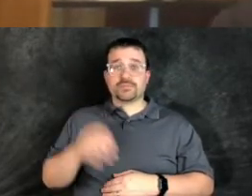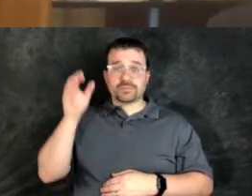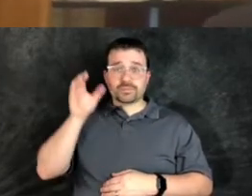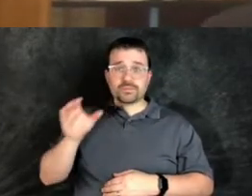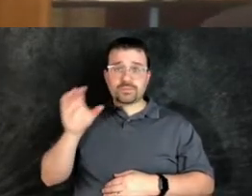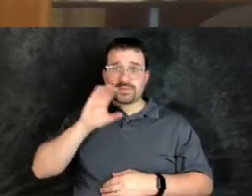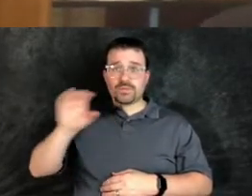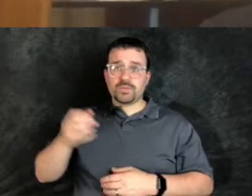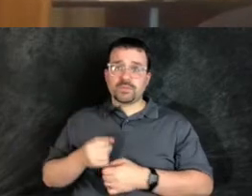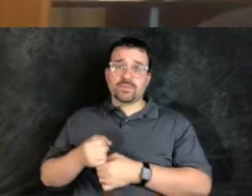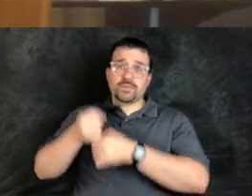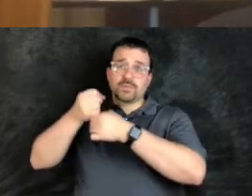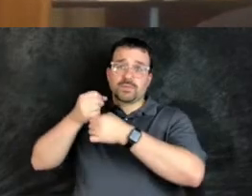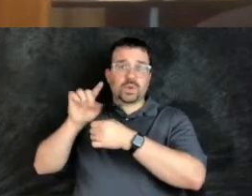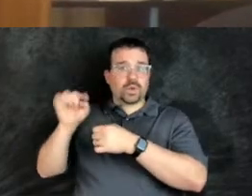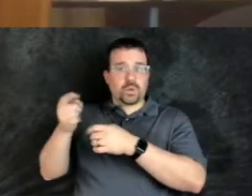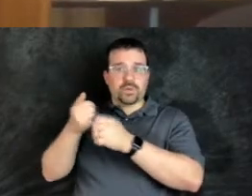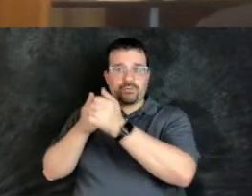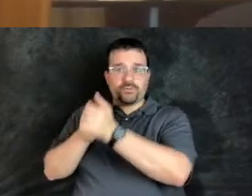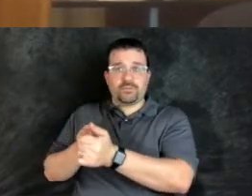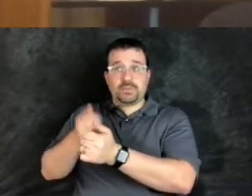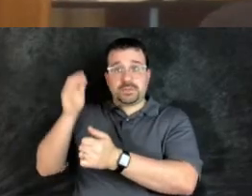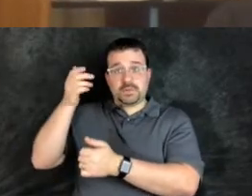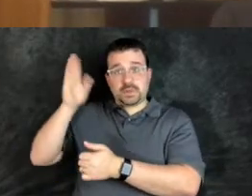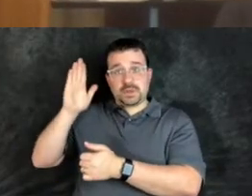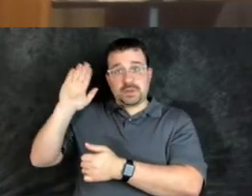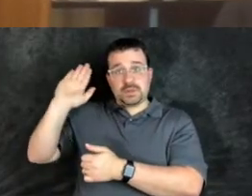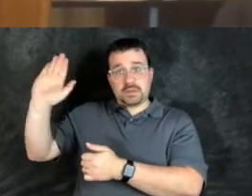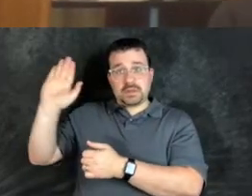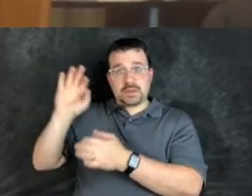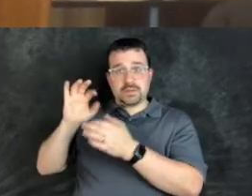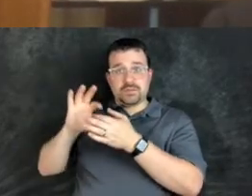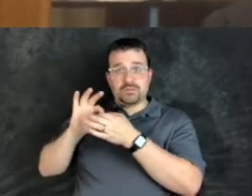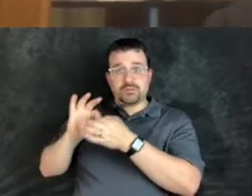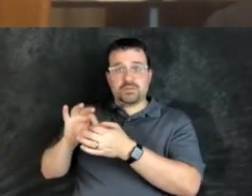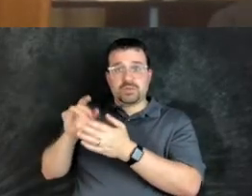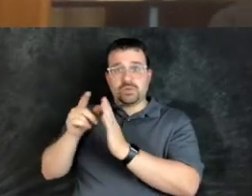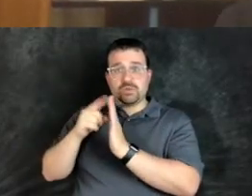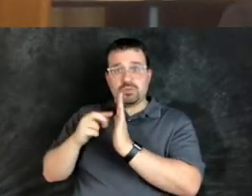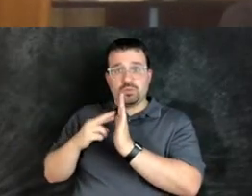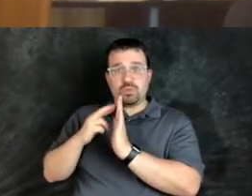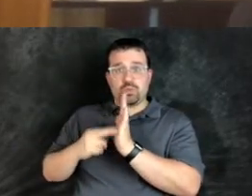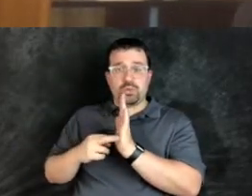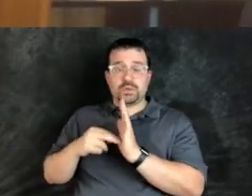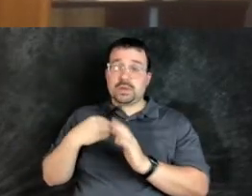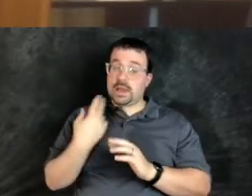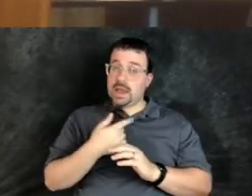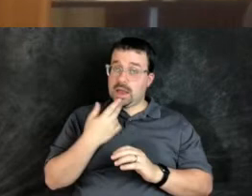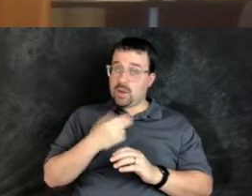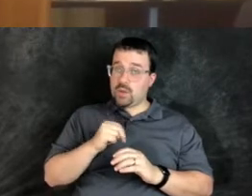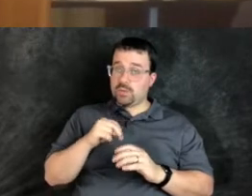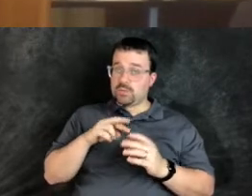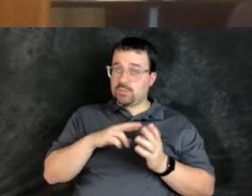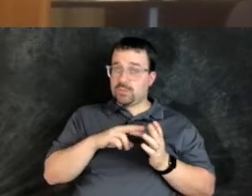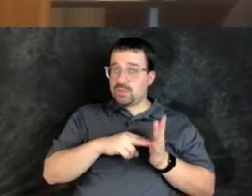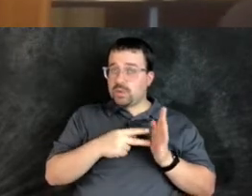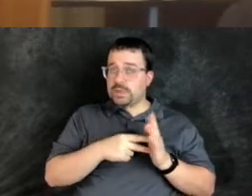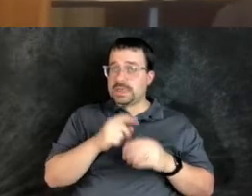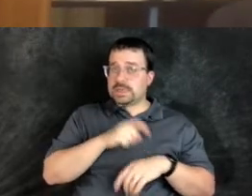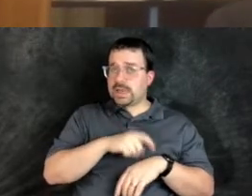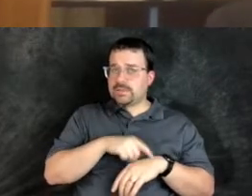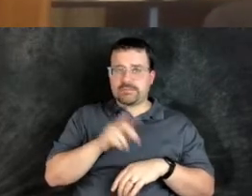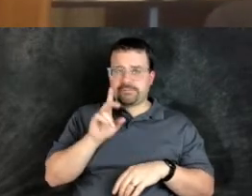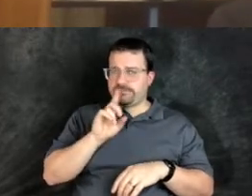raised only according to God's terms. It's not raised according to our own purposes and timing.